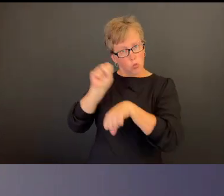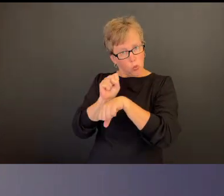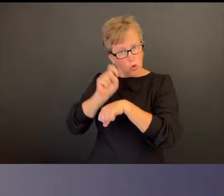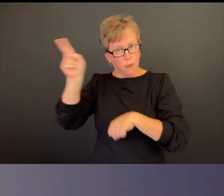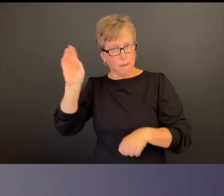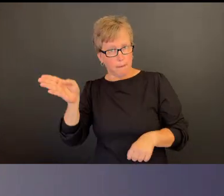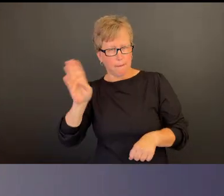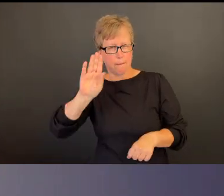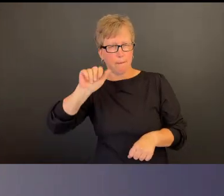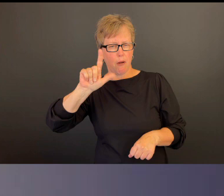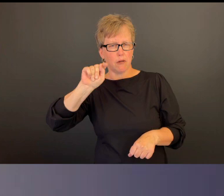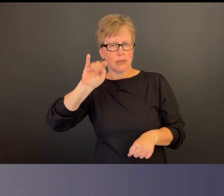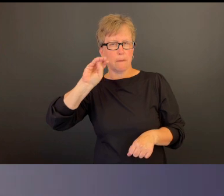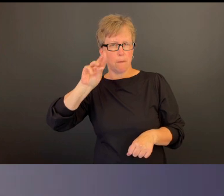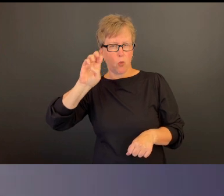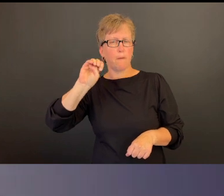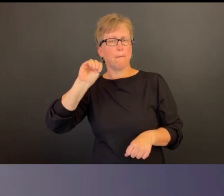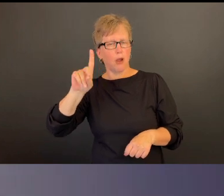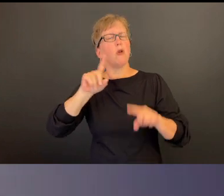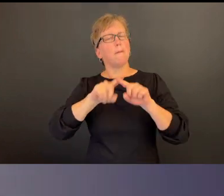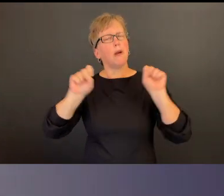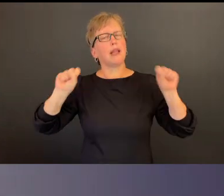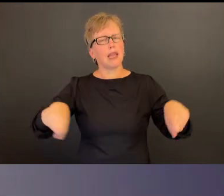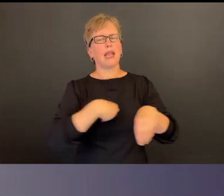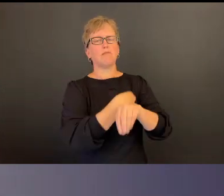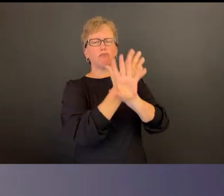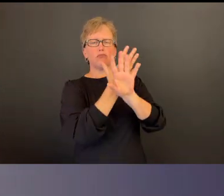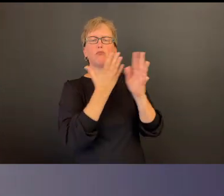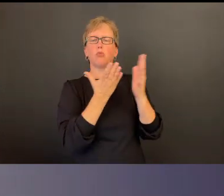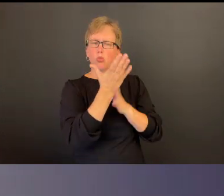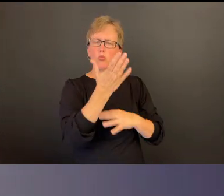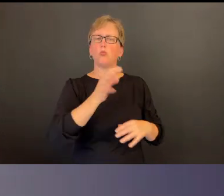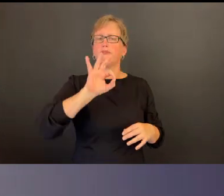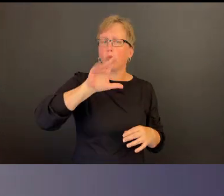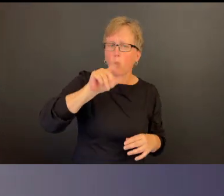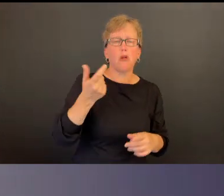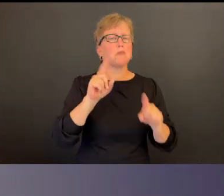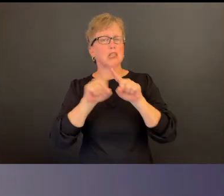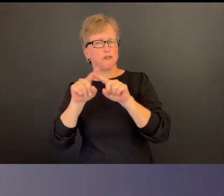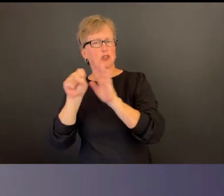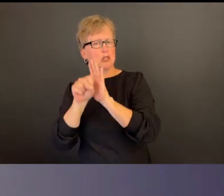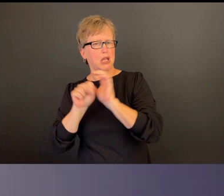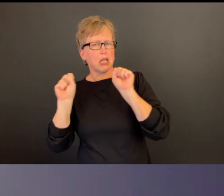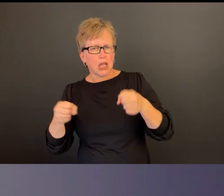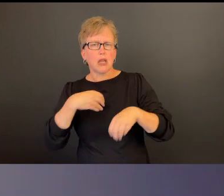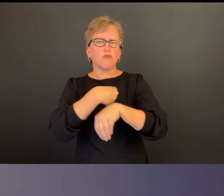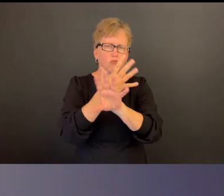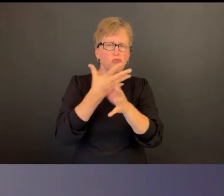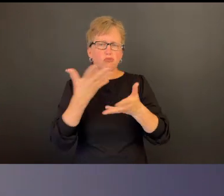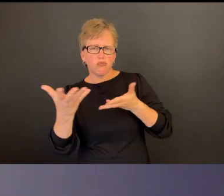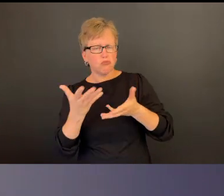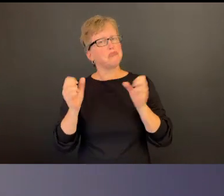that you practice, of course, in Baltimore, Maryland, but you also have licensure for telehealth